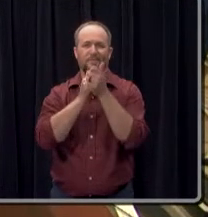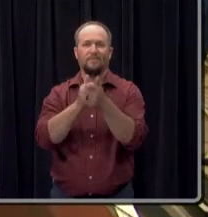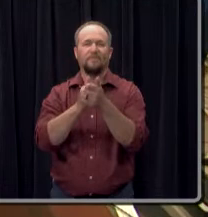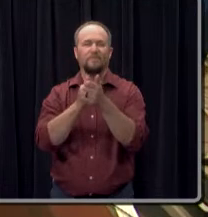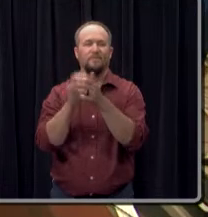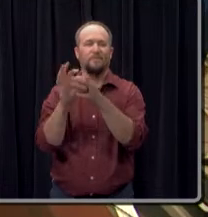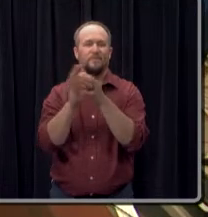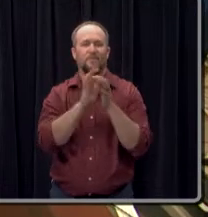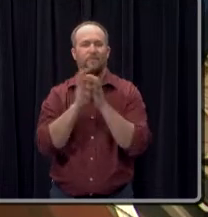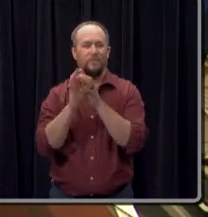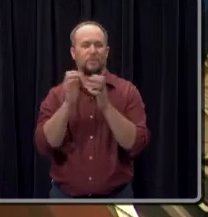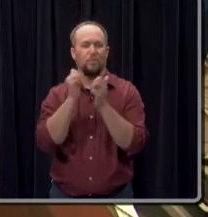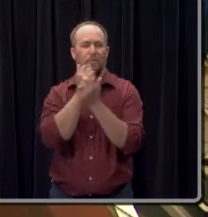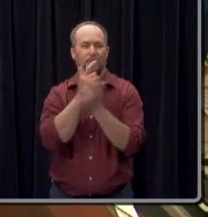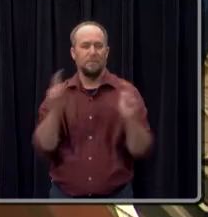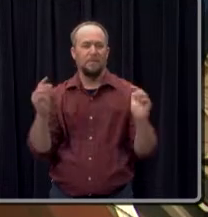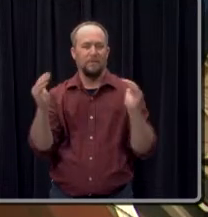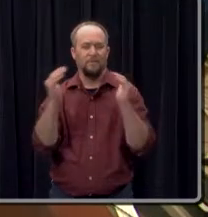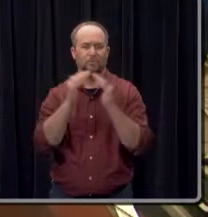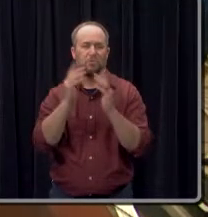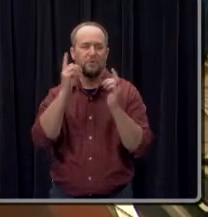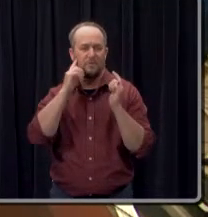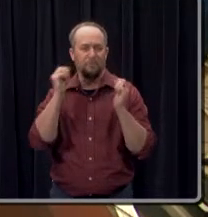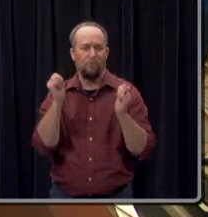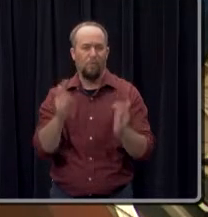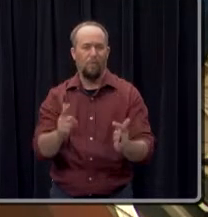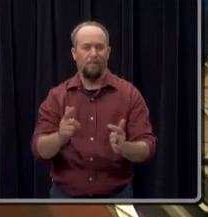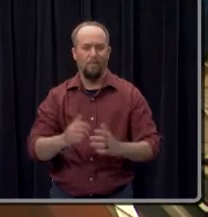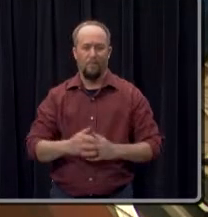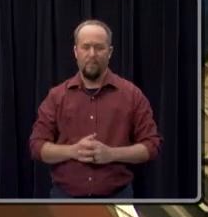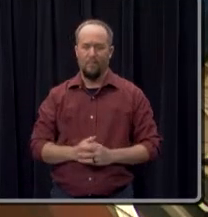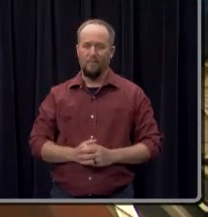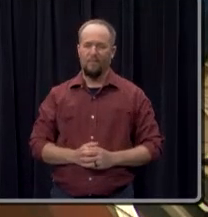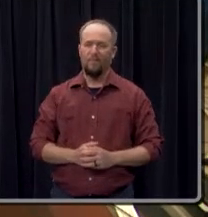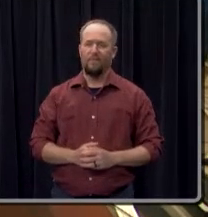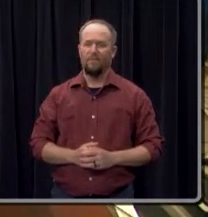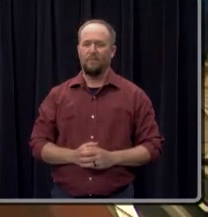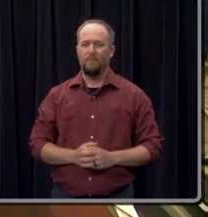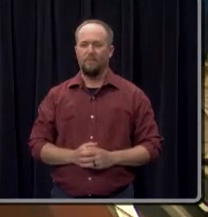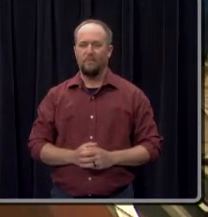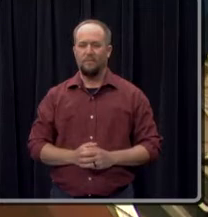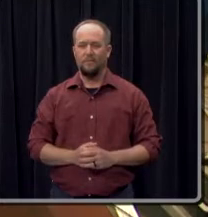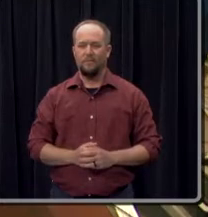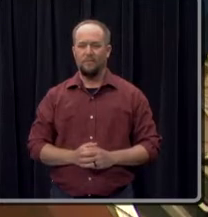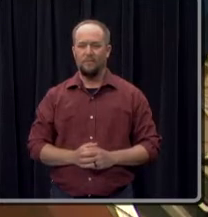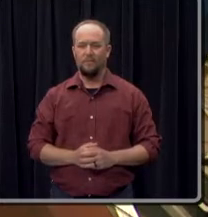God, indivisible, with liberty and justice for all. Two.